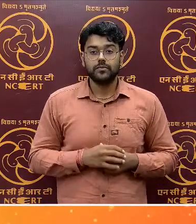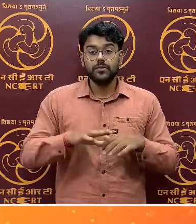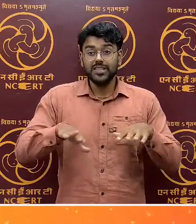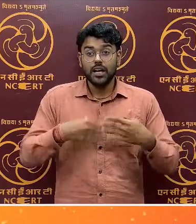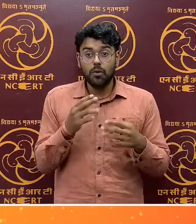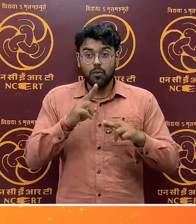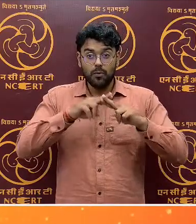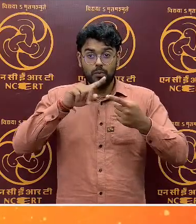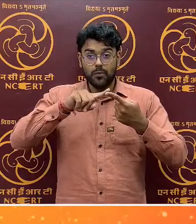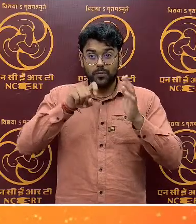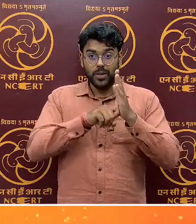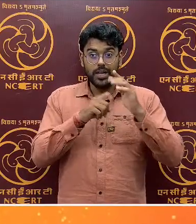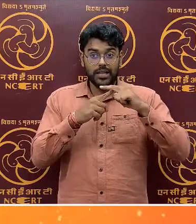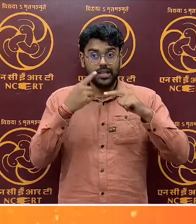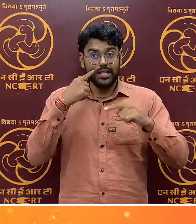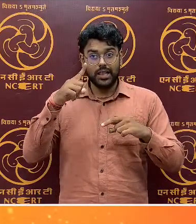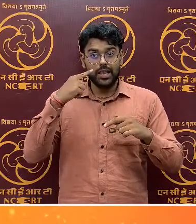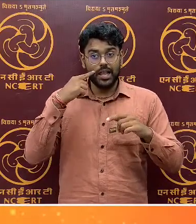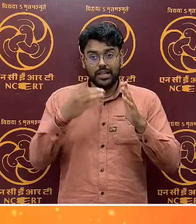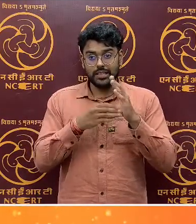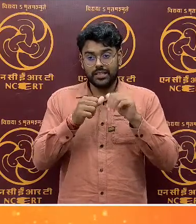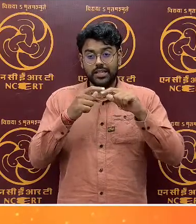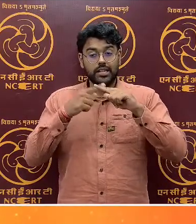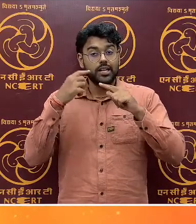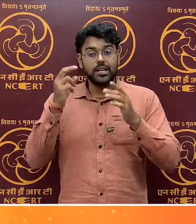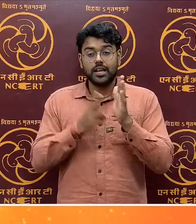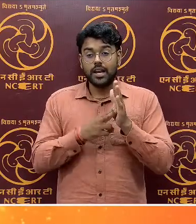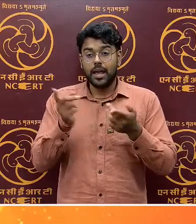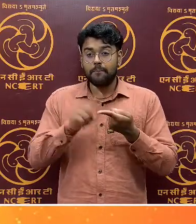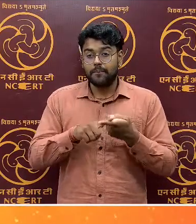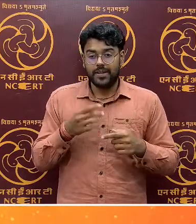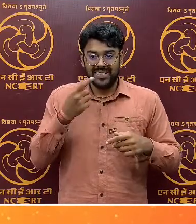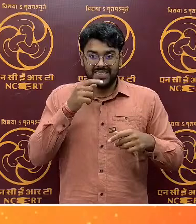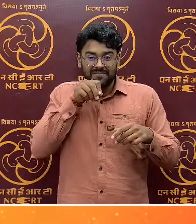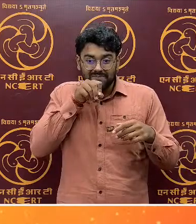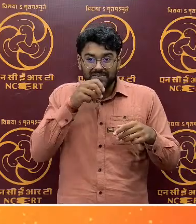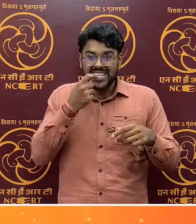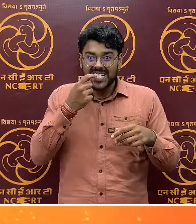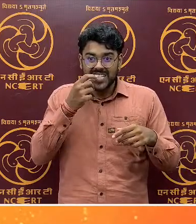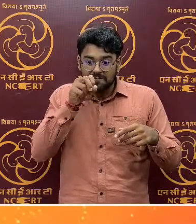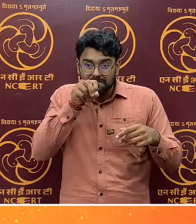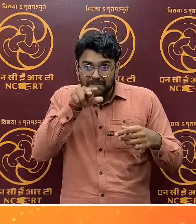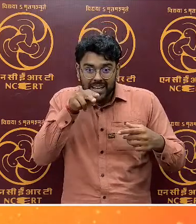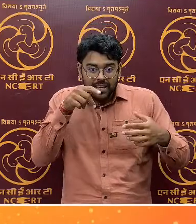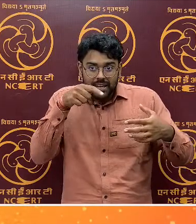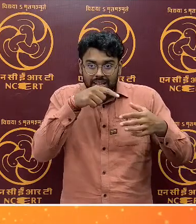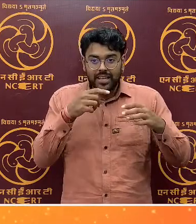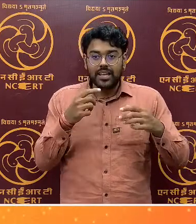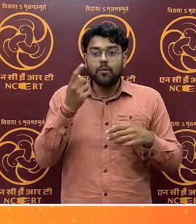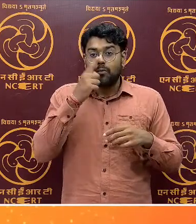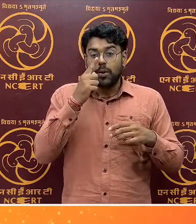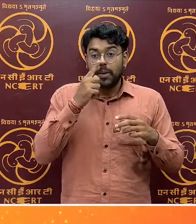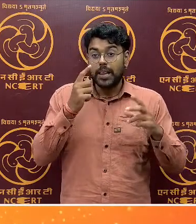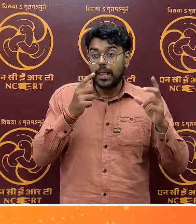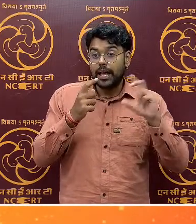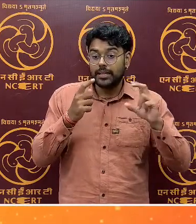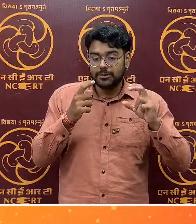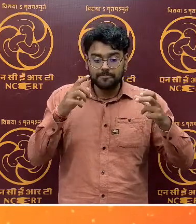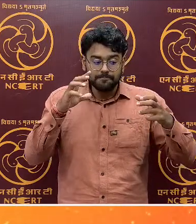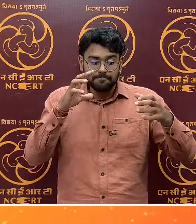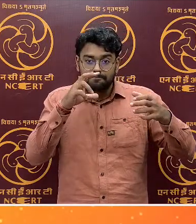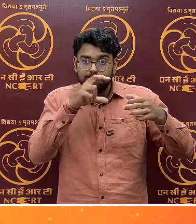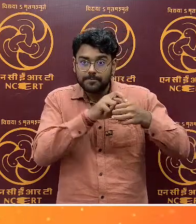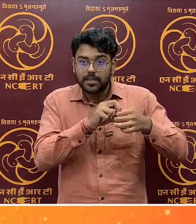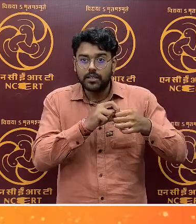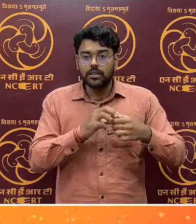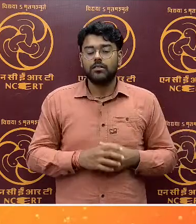is taking place. Right. So the sperms enters into the egg. And I think, ma'am, before you go further,